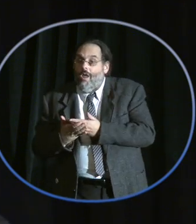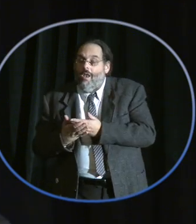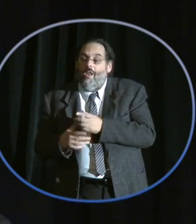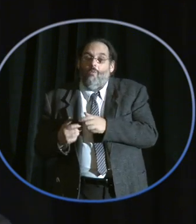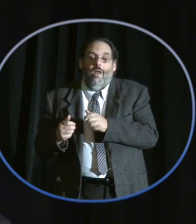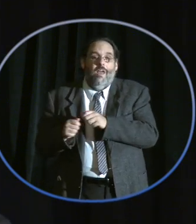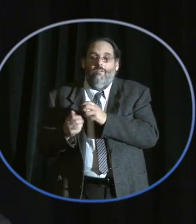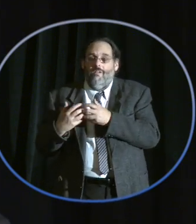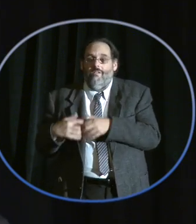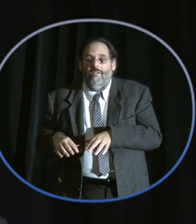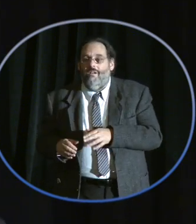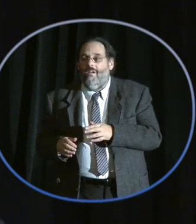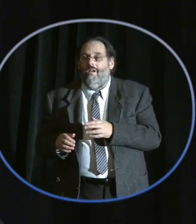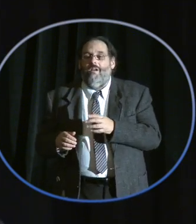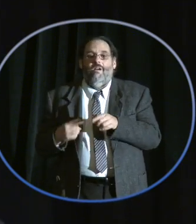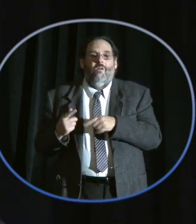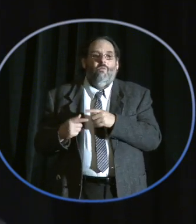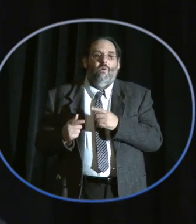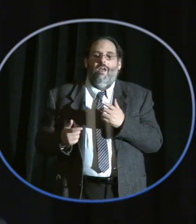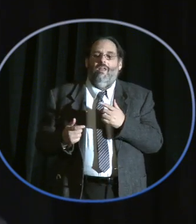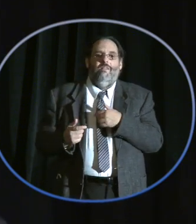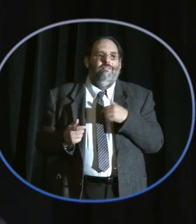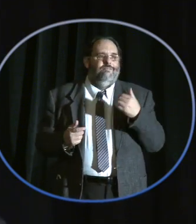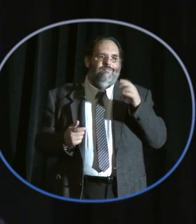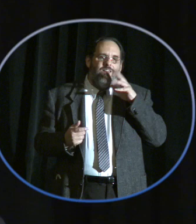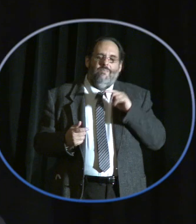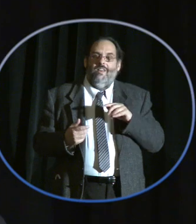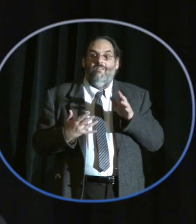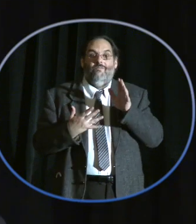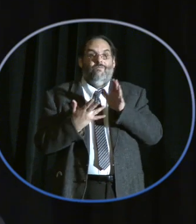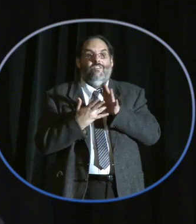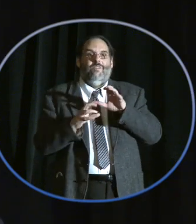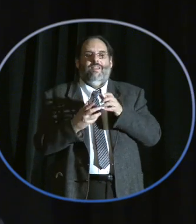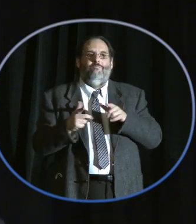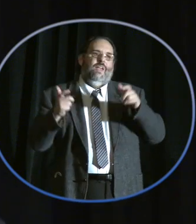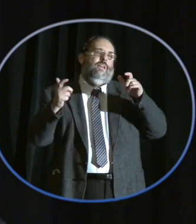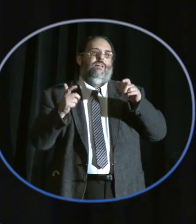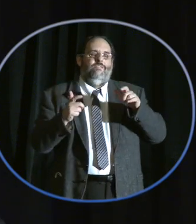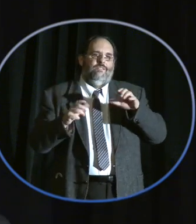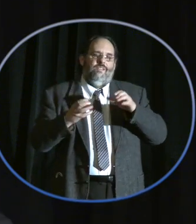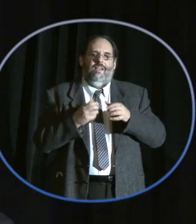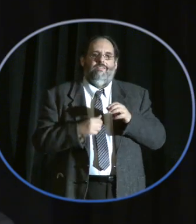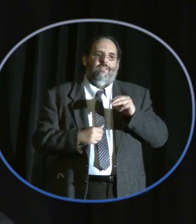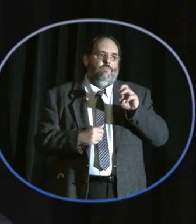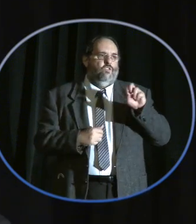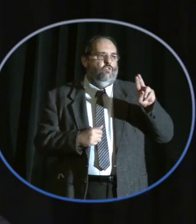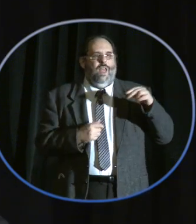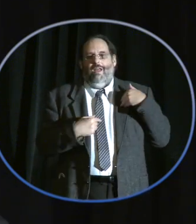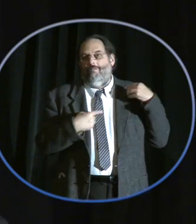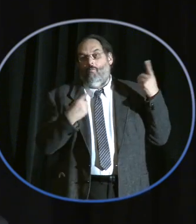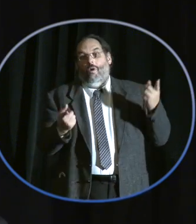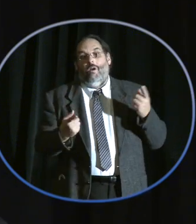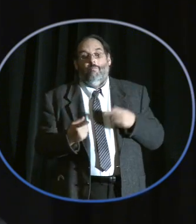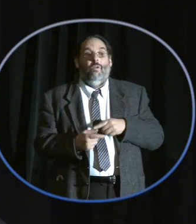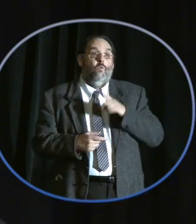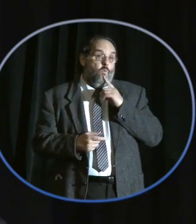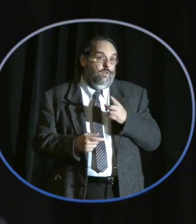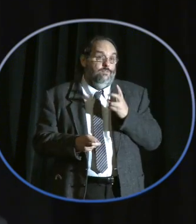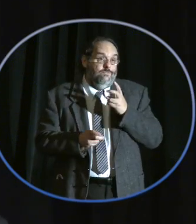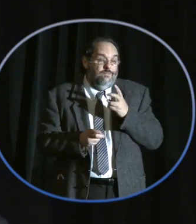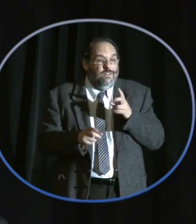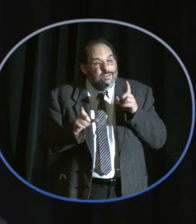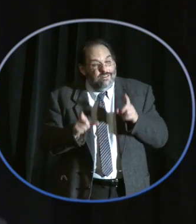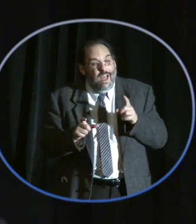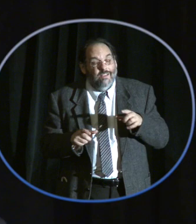going good, when Doc is talking about how his freshman class was the largest class that Morgan has ever had. But the true testament of